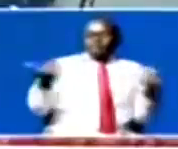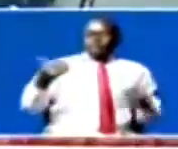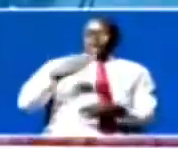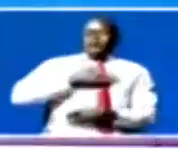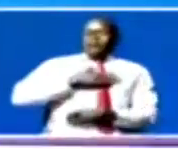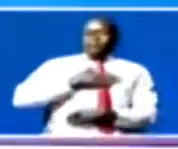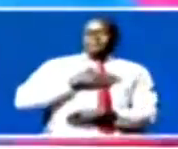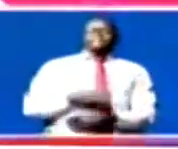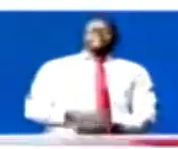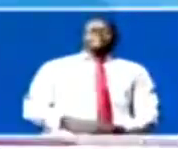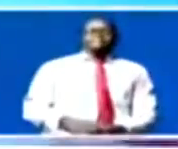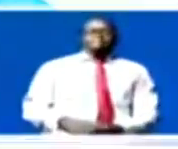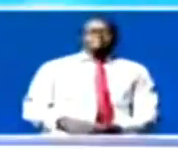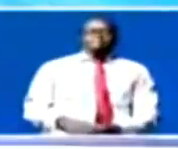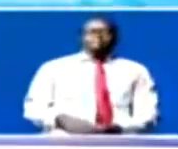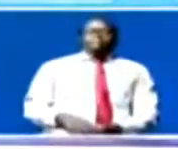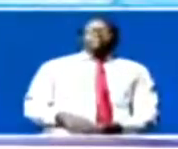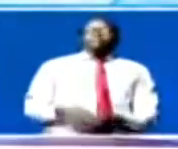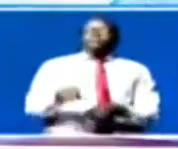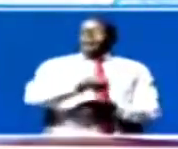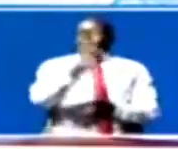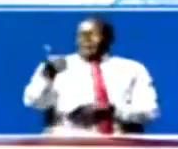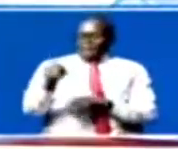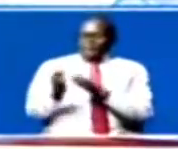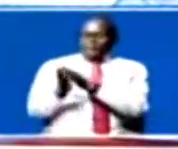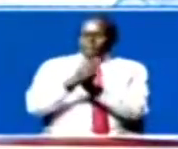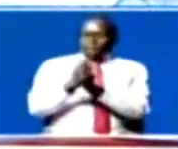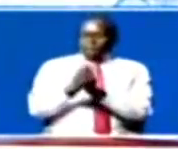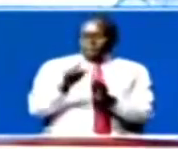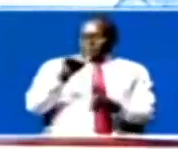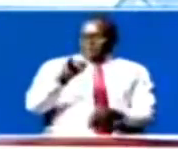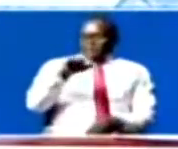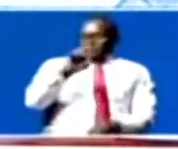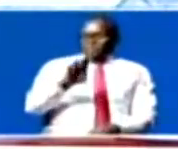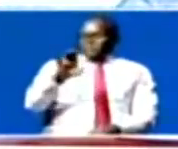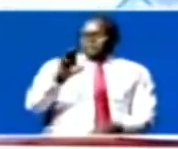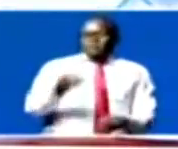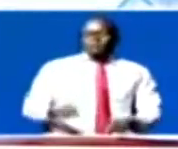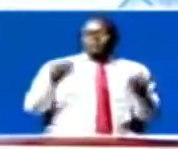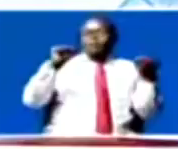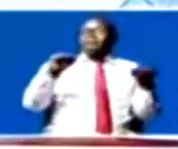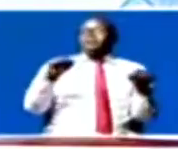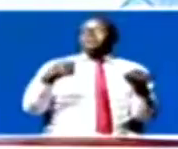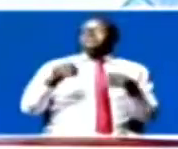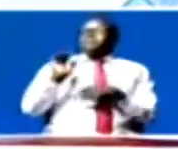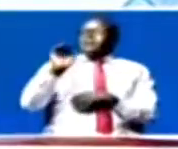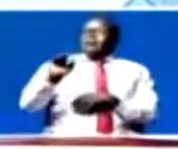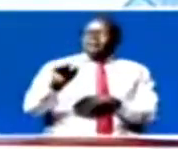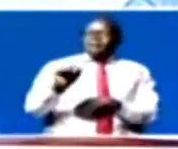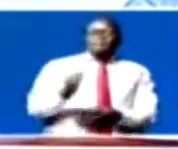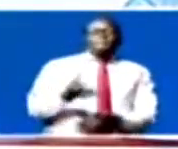wetu. Over to yet another developing story, and IEBC chairman of Fula Chibukati has challenged the director of criminal investigation.